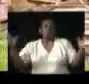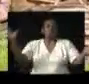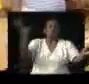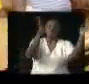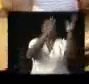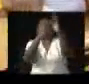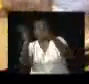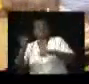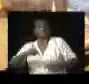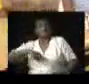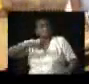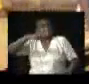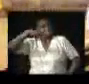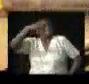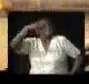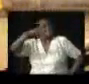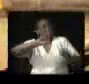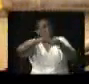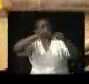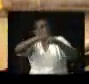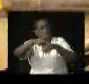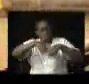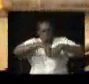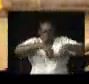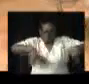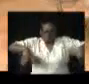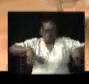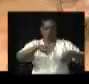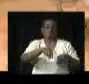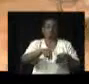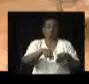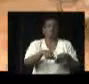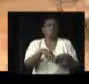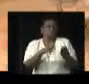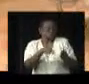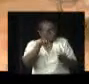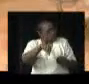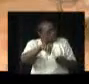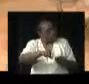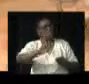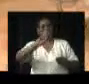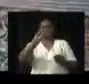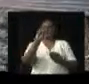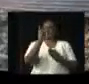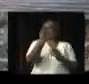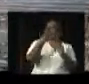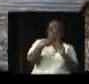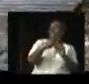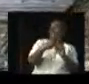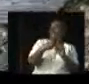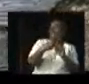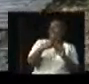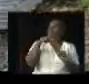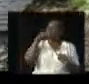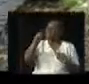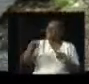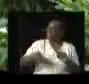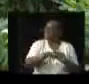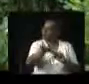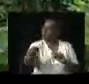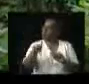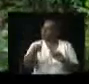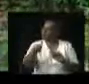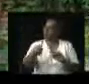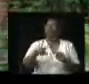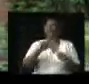have resulted in damages in the coastal strip. However, it is the first time this has occurred in